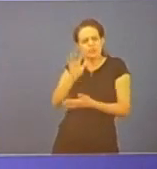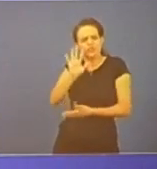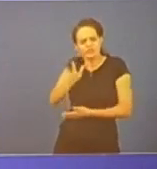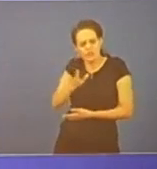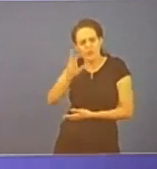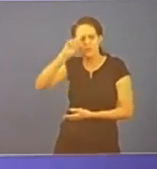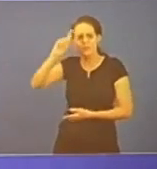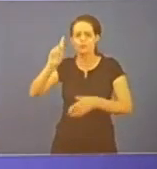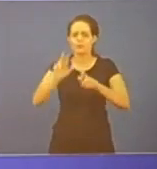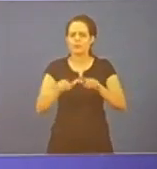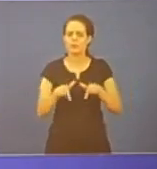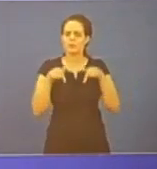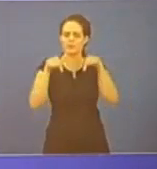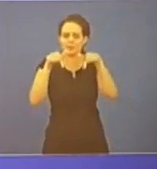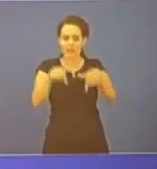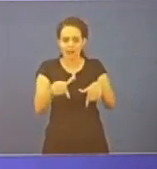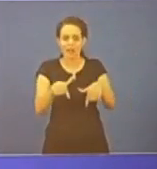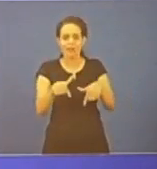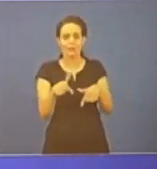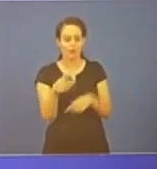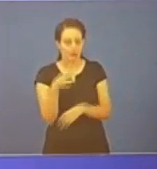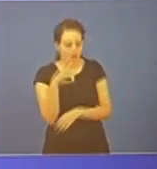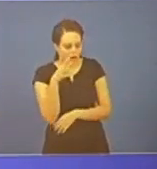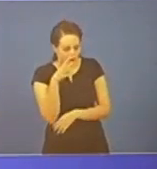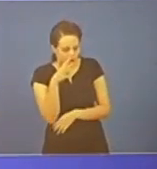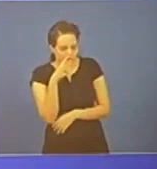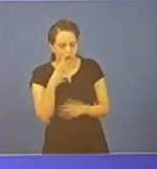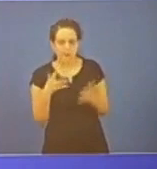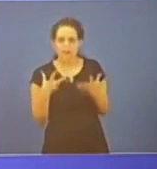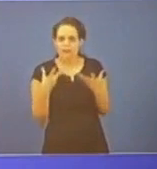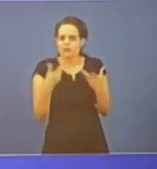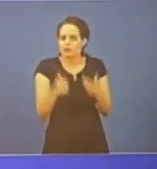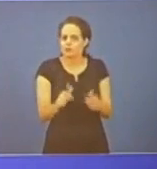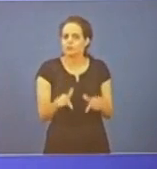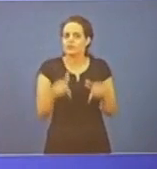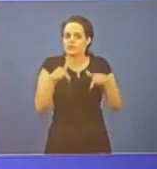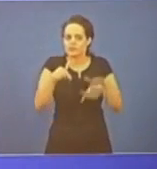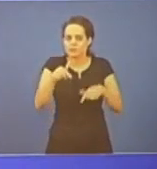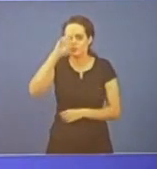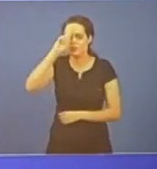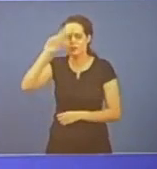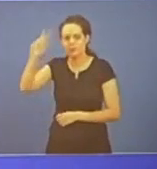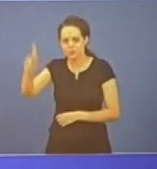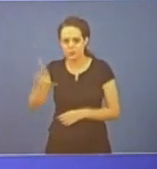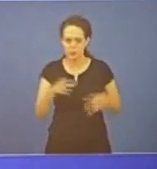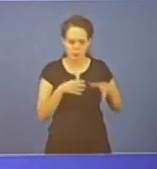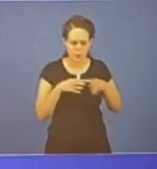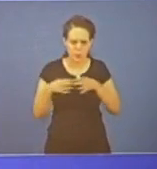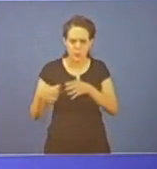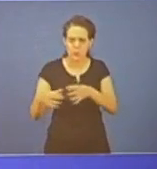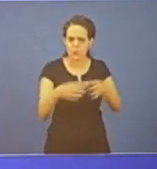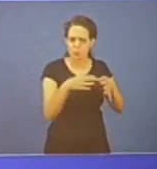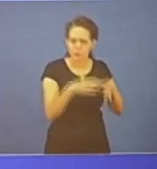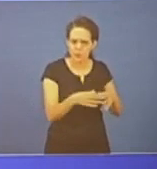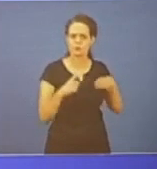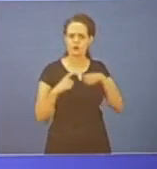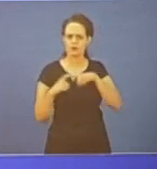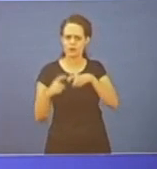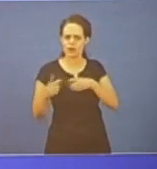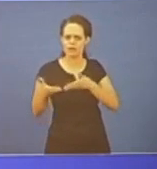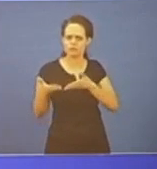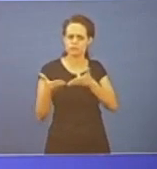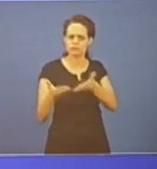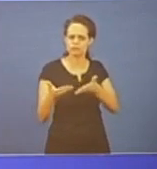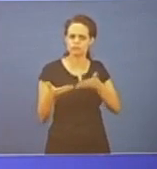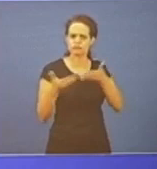the 8th mission, many, many experiences from the people are being reached out